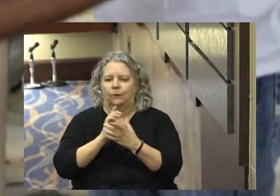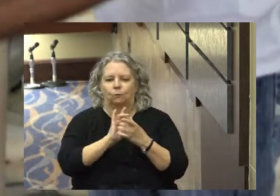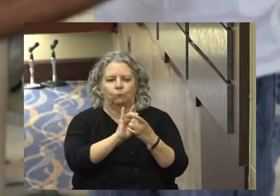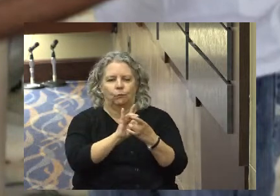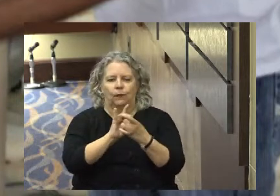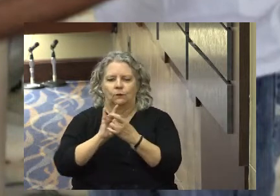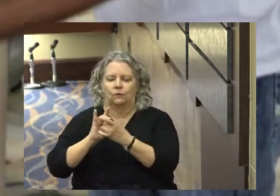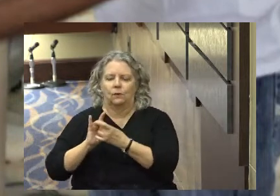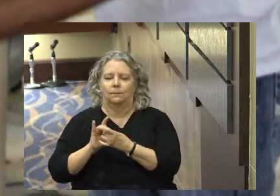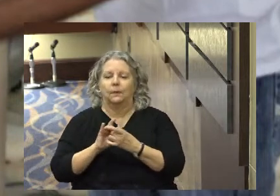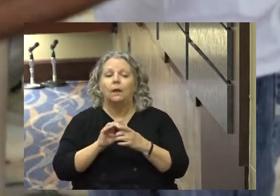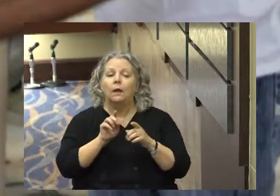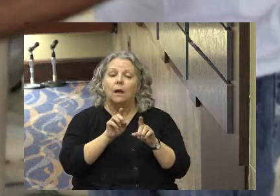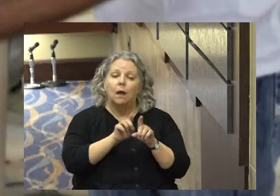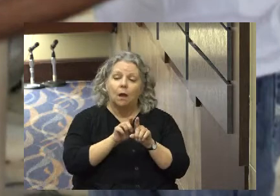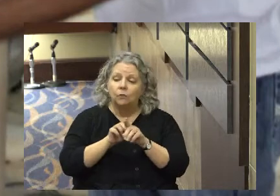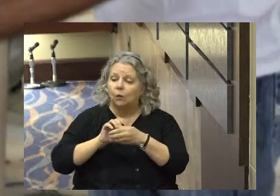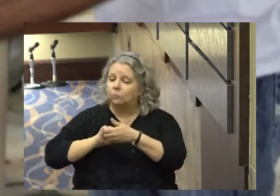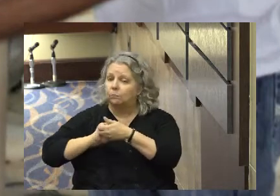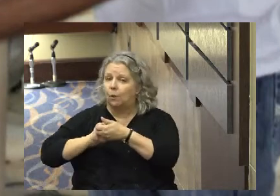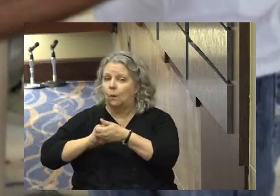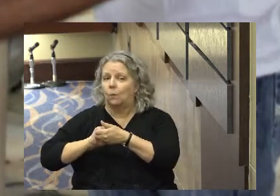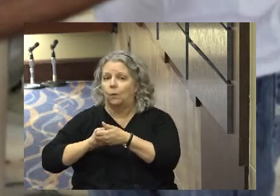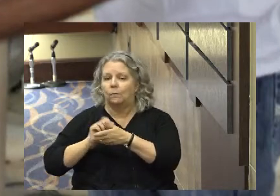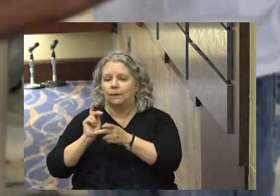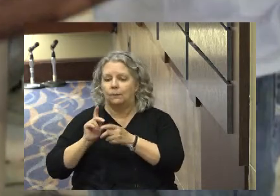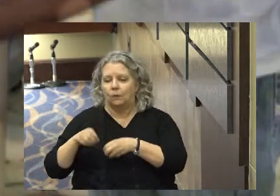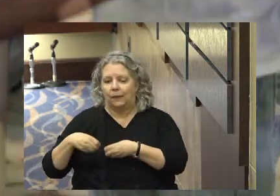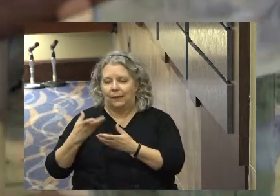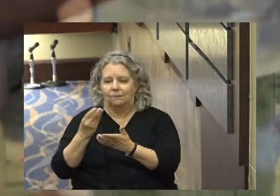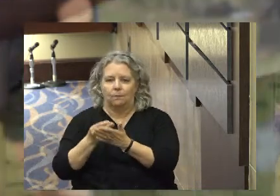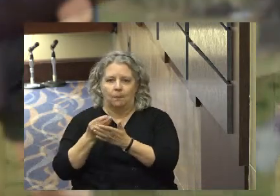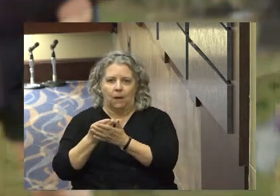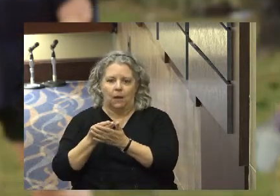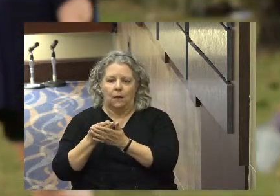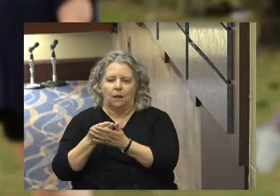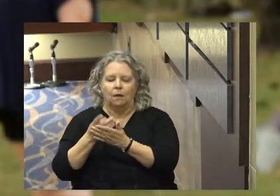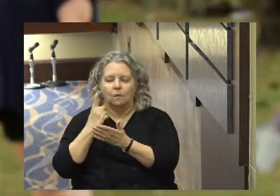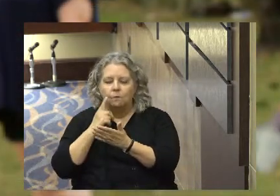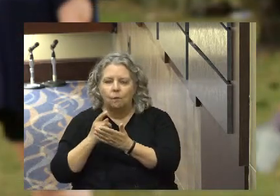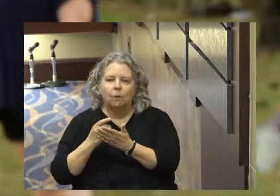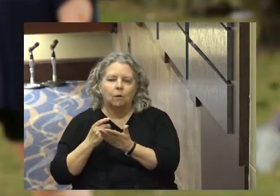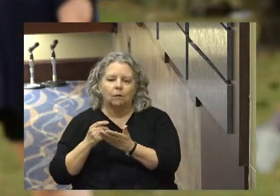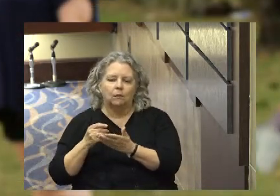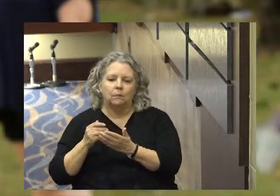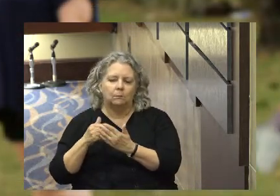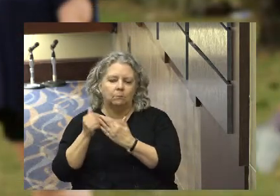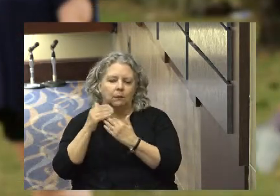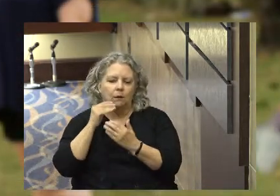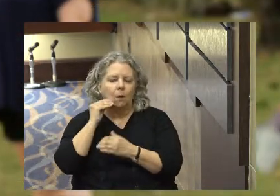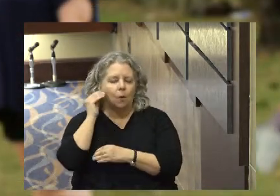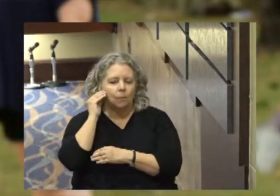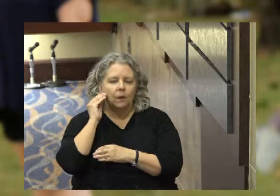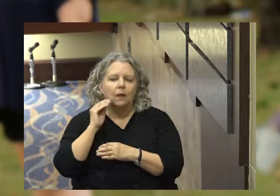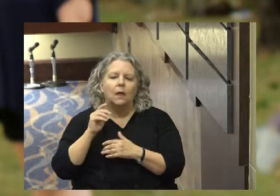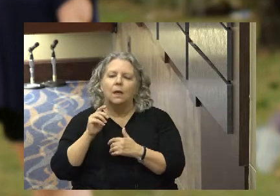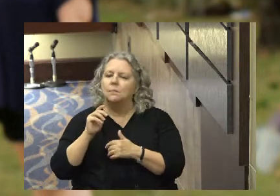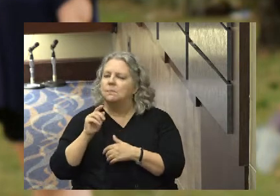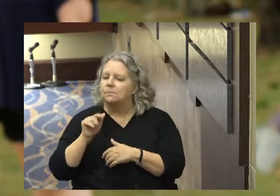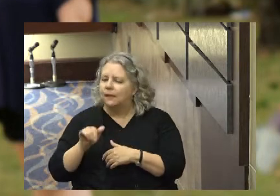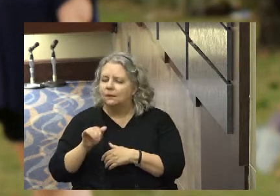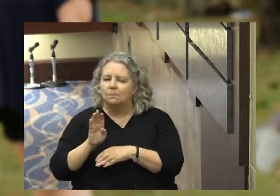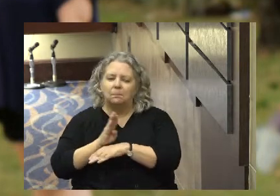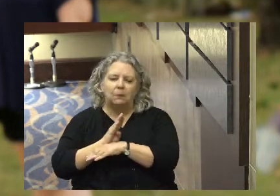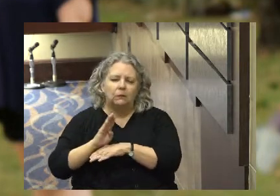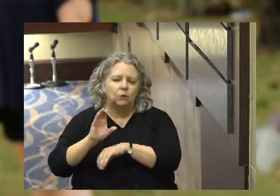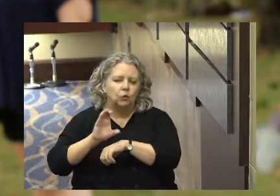the donors who fund the construction of the homes. Habitat donors include businesses, churches, individuals,